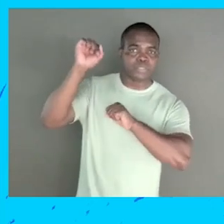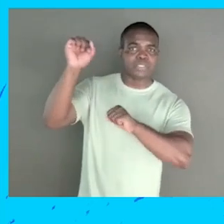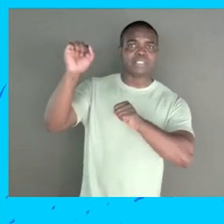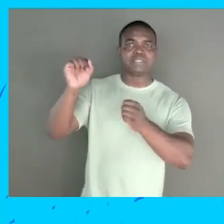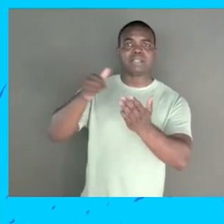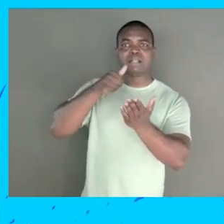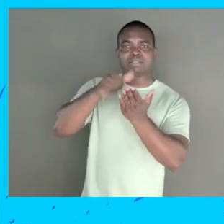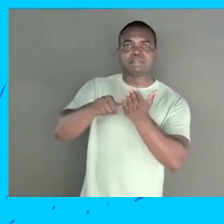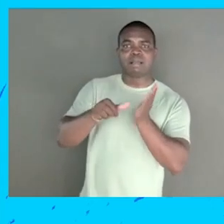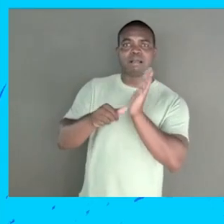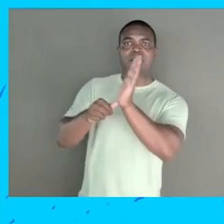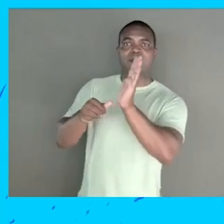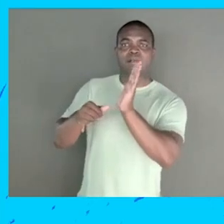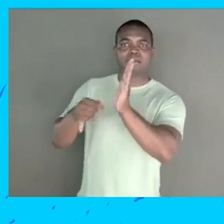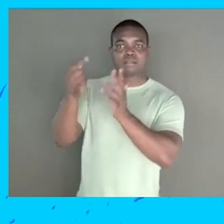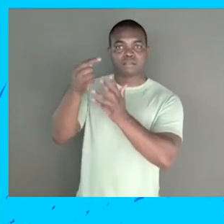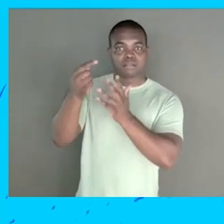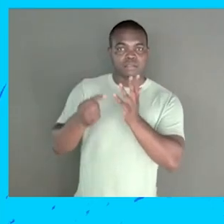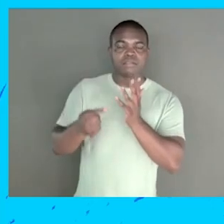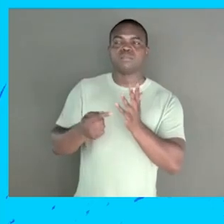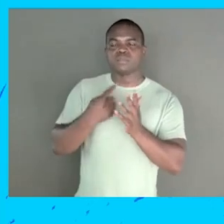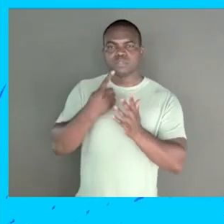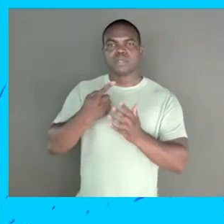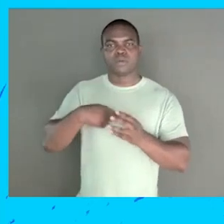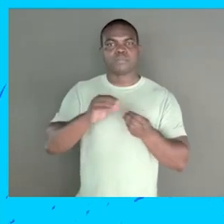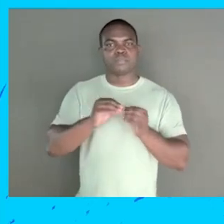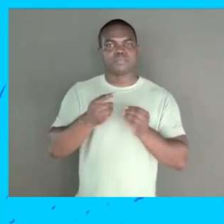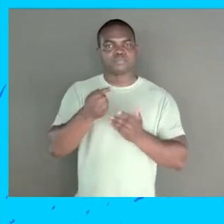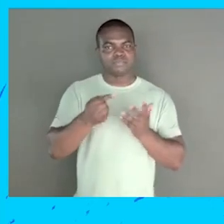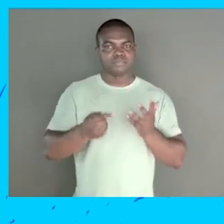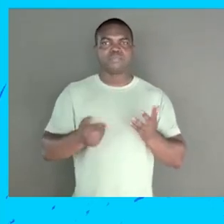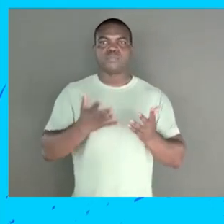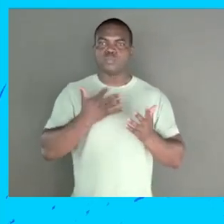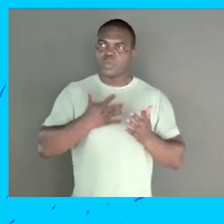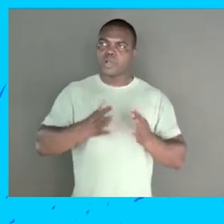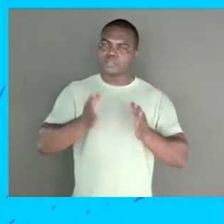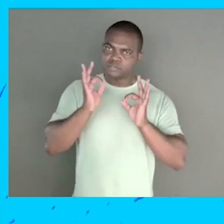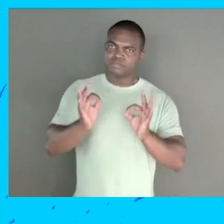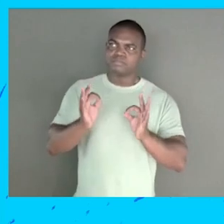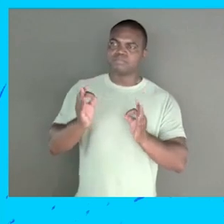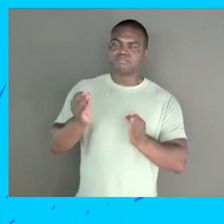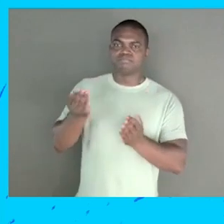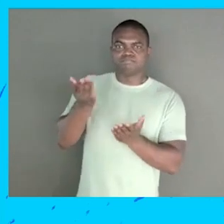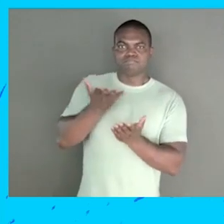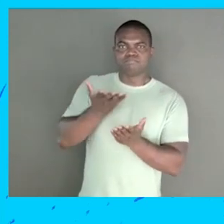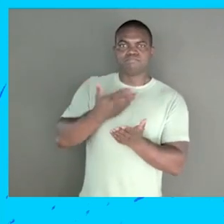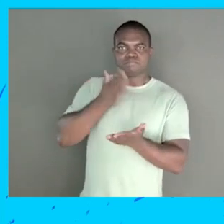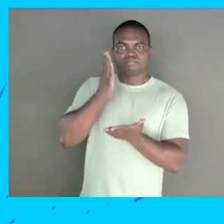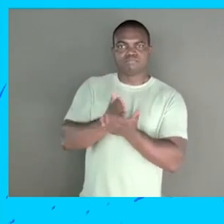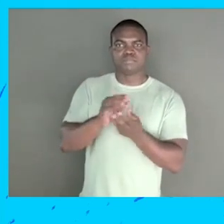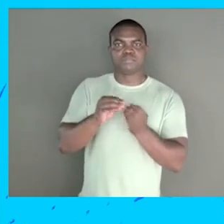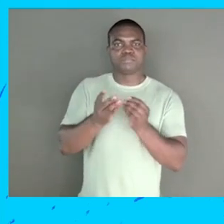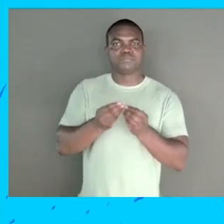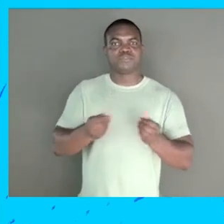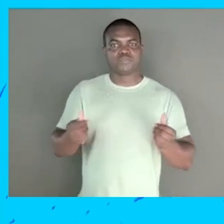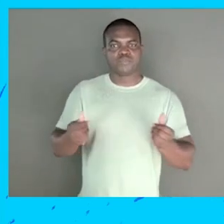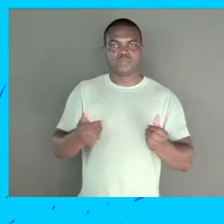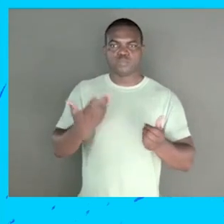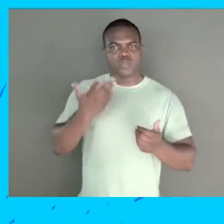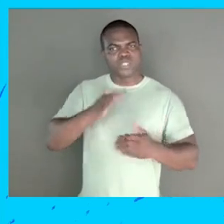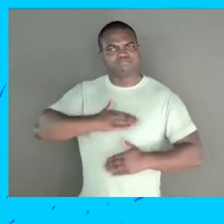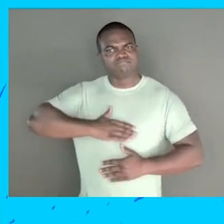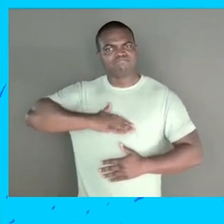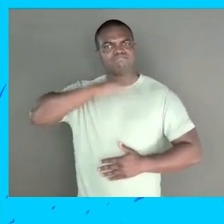guaranteed. Enough is enough. We won't back down. We will soar above the crowd. Remaining